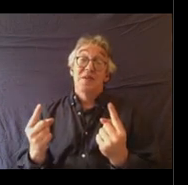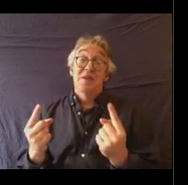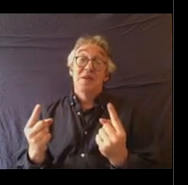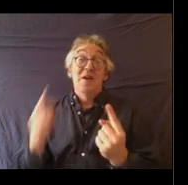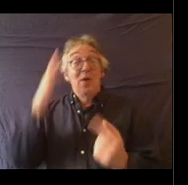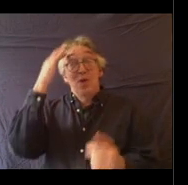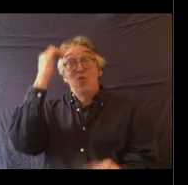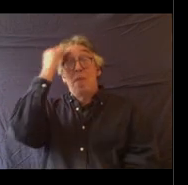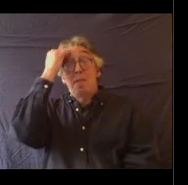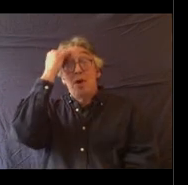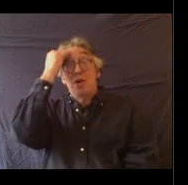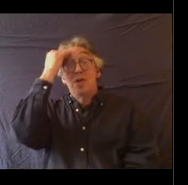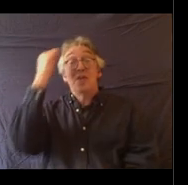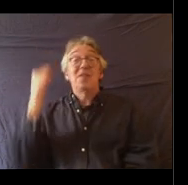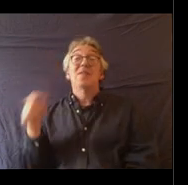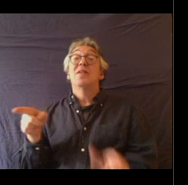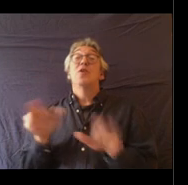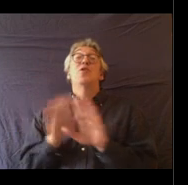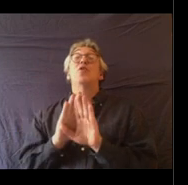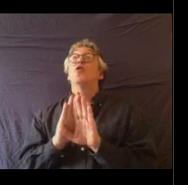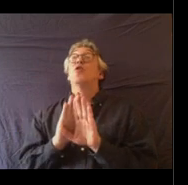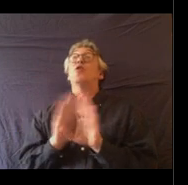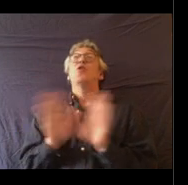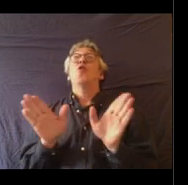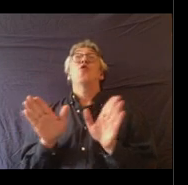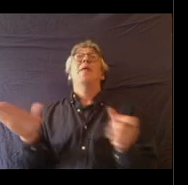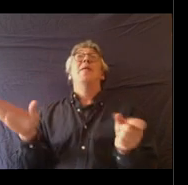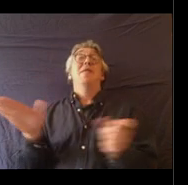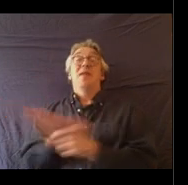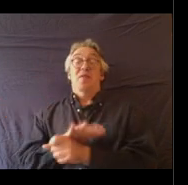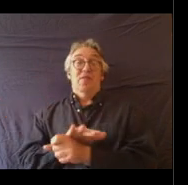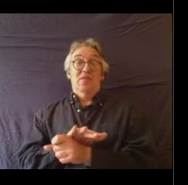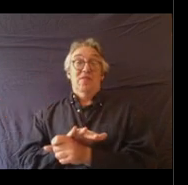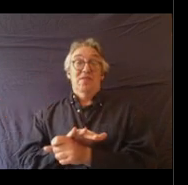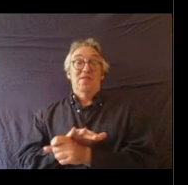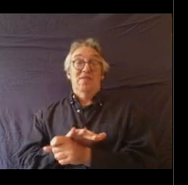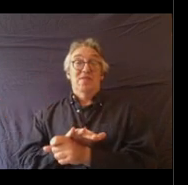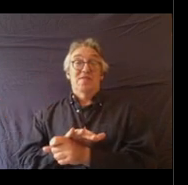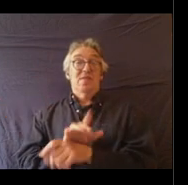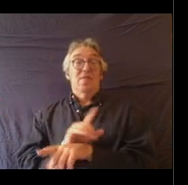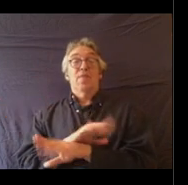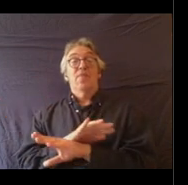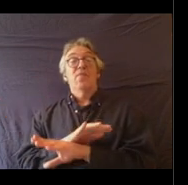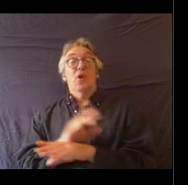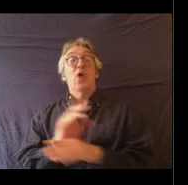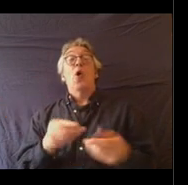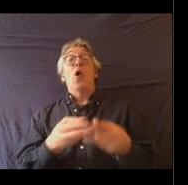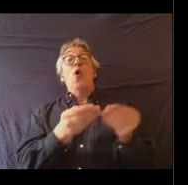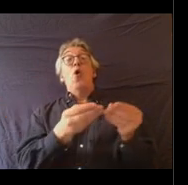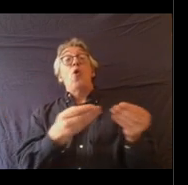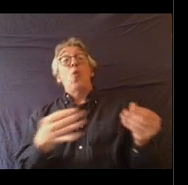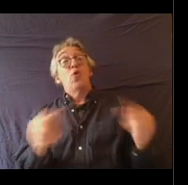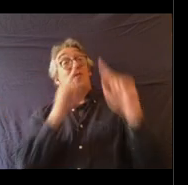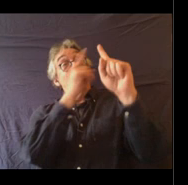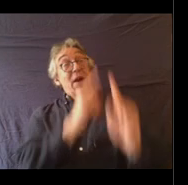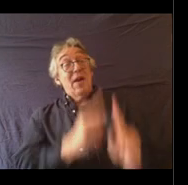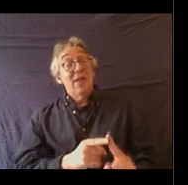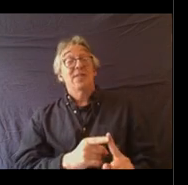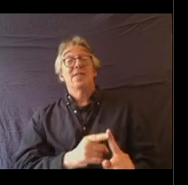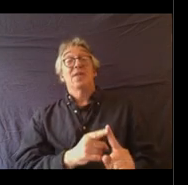they should not replace the quantitative and qualitative targets that we were mentioning before.